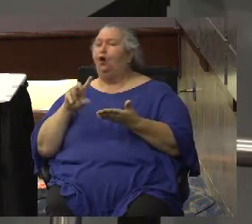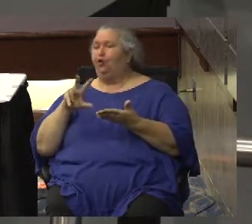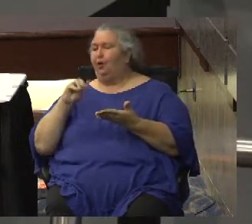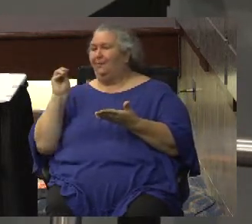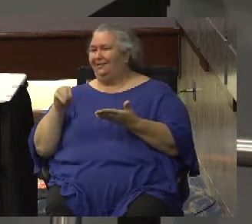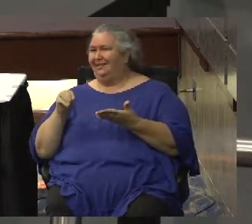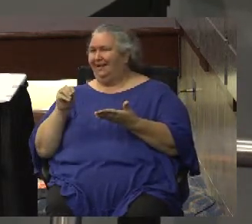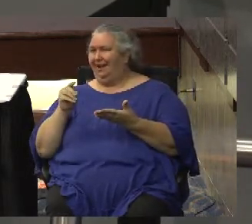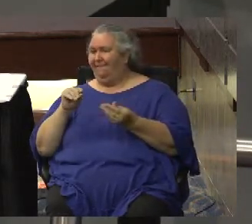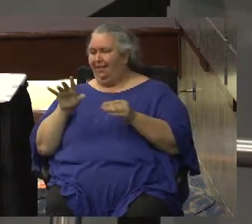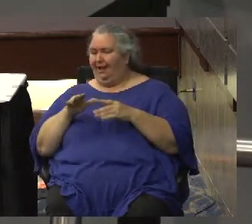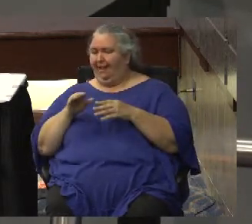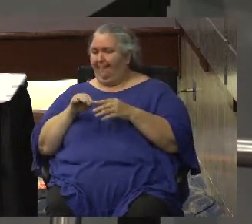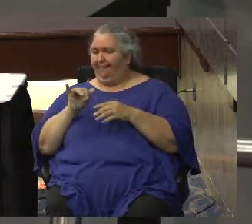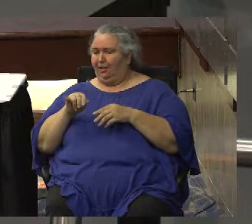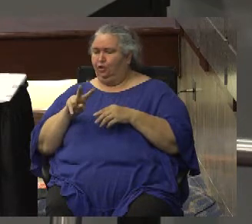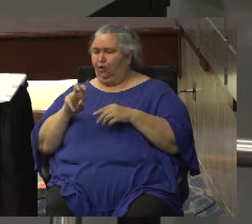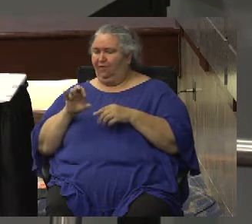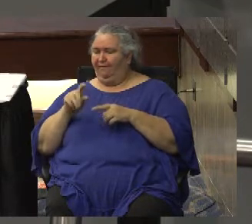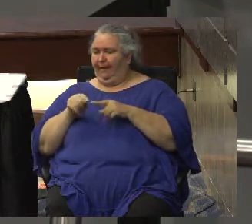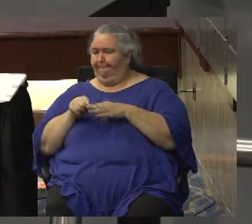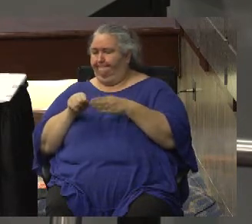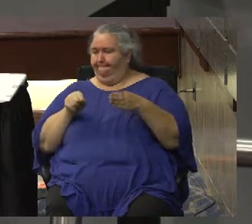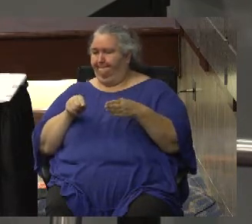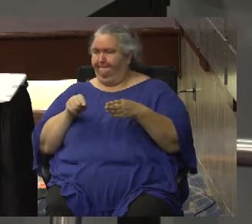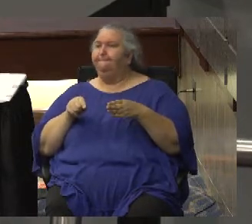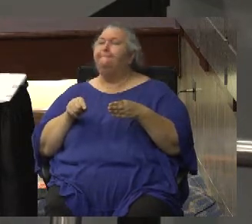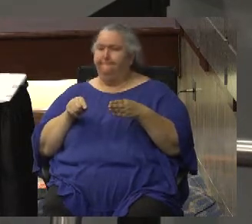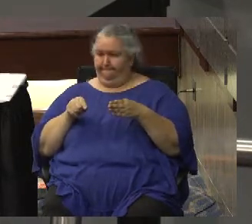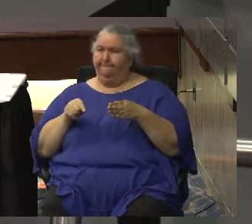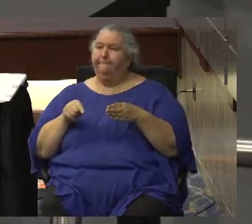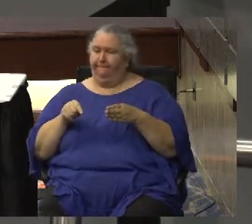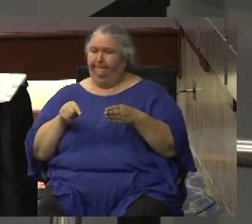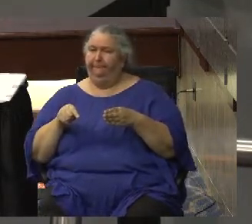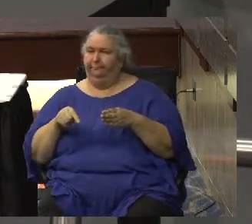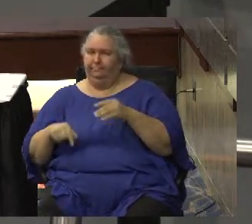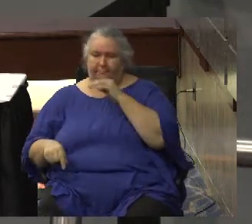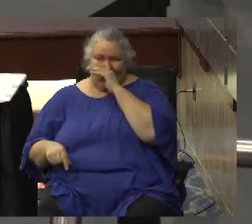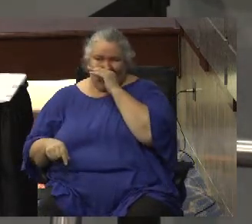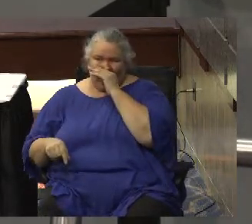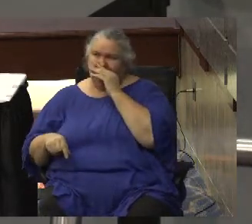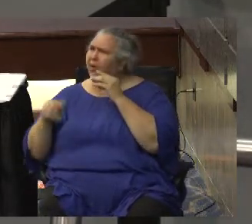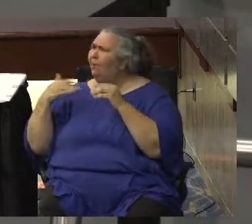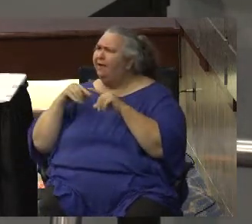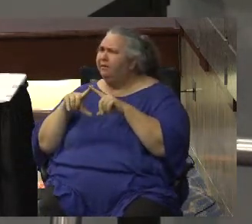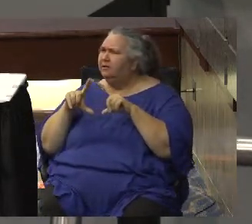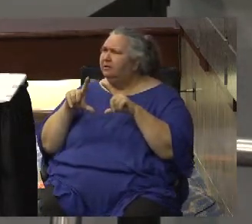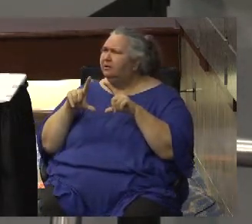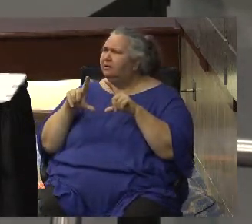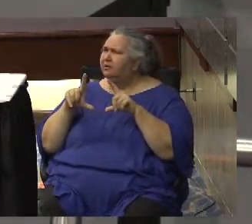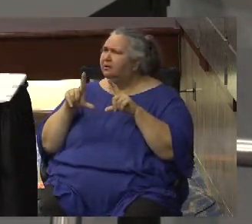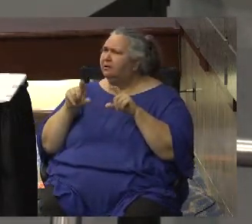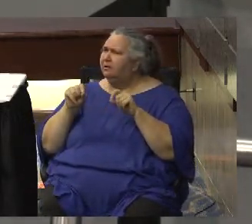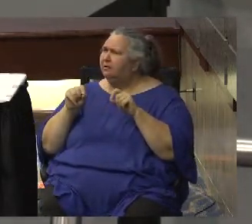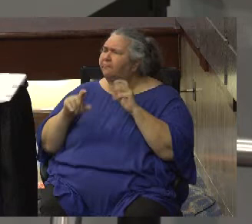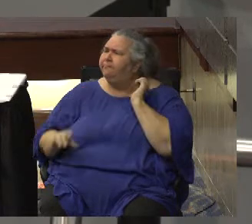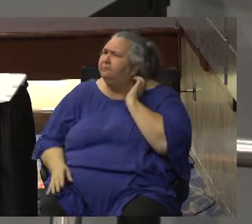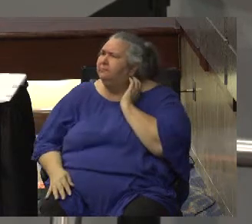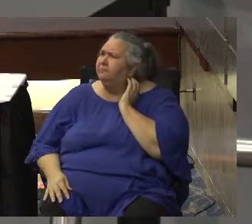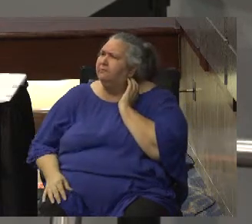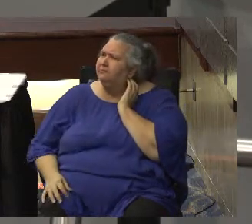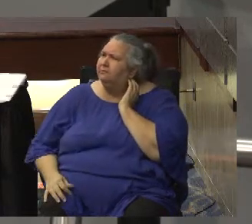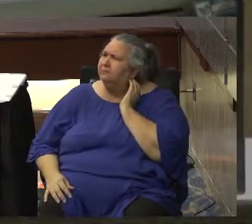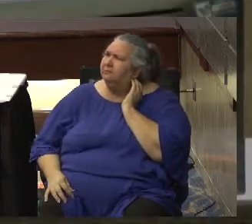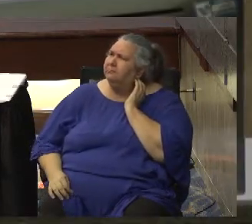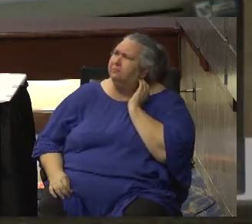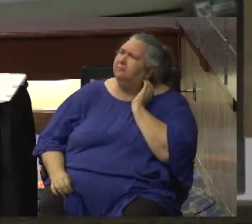200 feet. The people that signed the petition, okay. Thank you so much. We do have a card. This is a sign of moving beyond